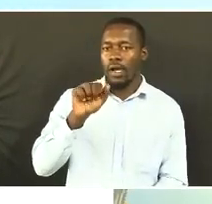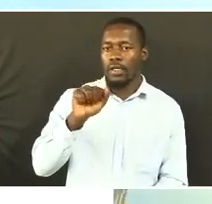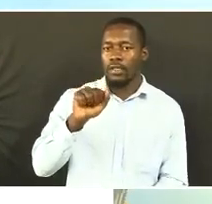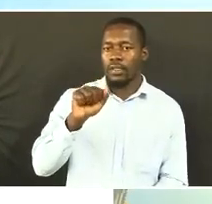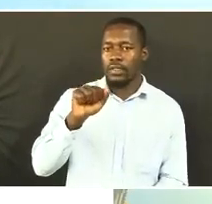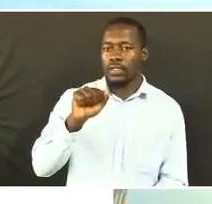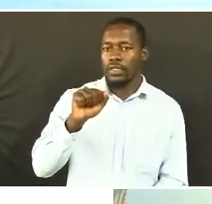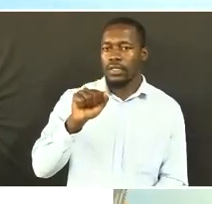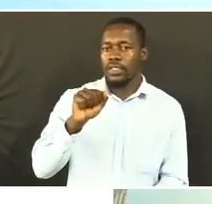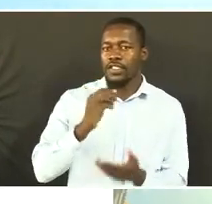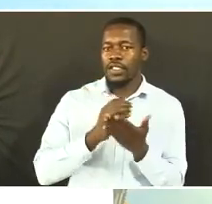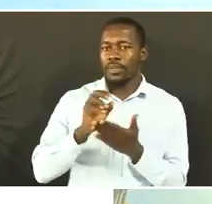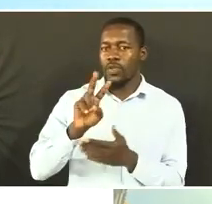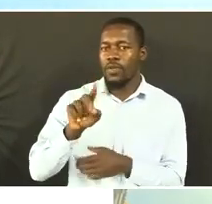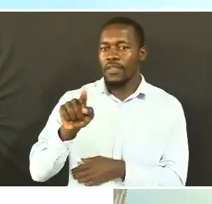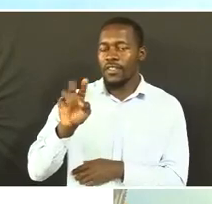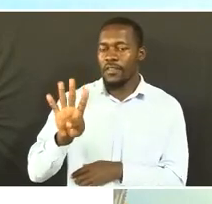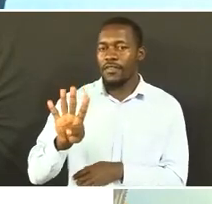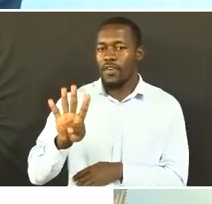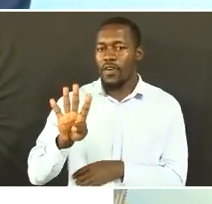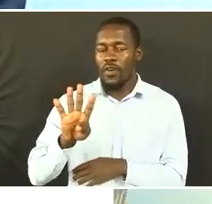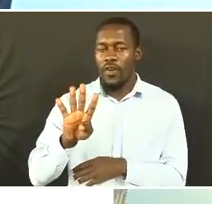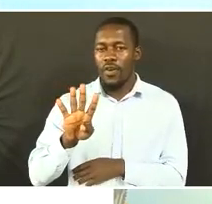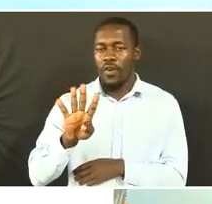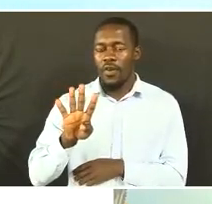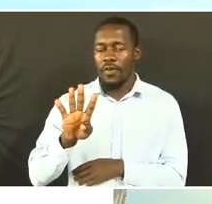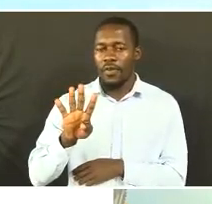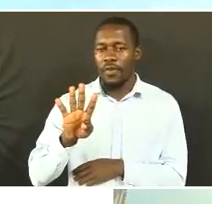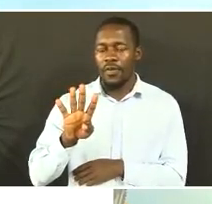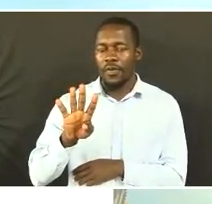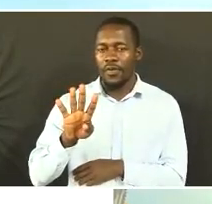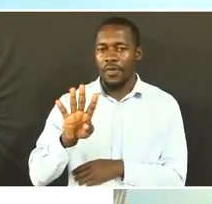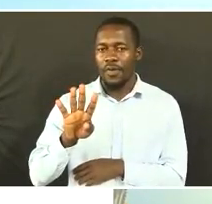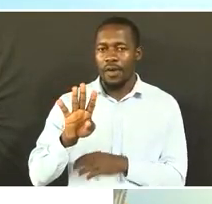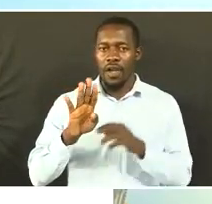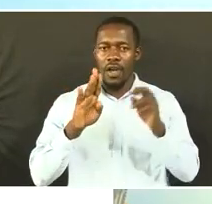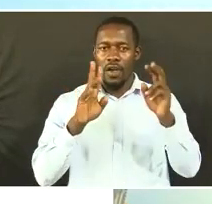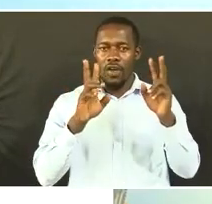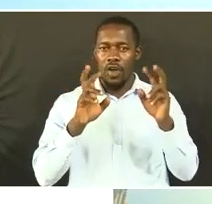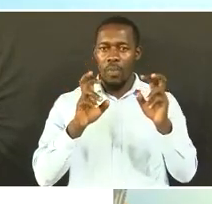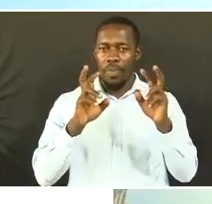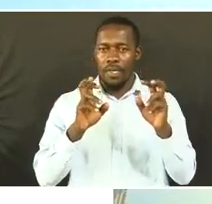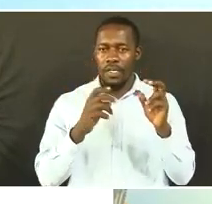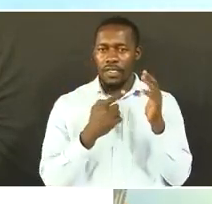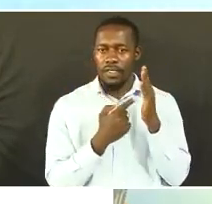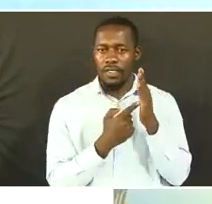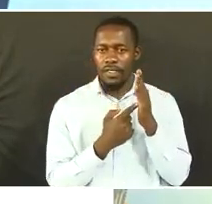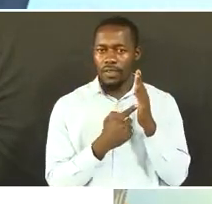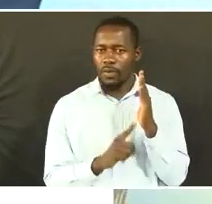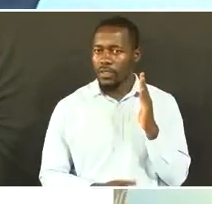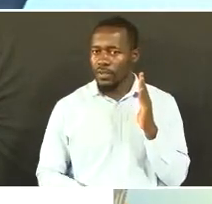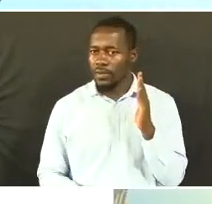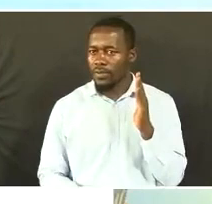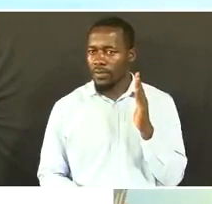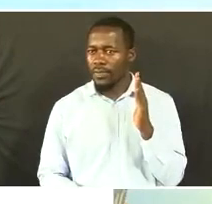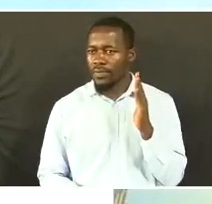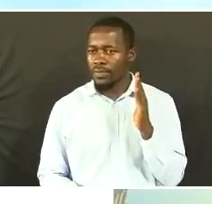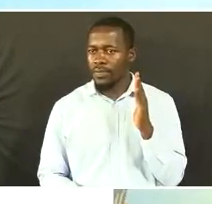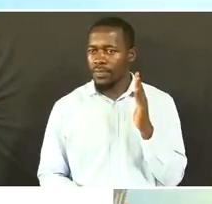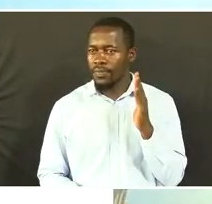in your posters and for those who are following us online, is Chronicles from